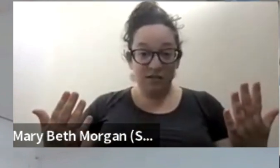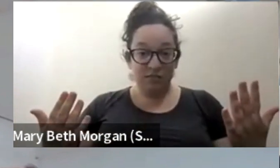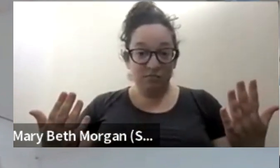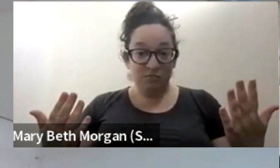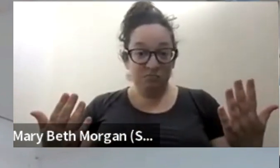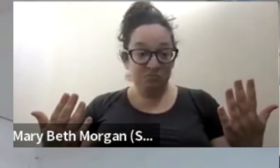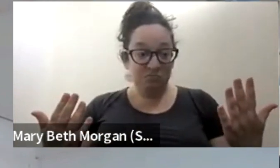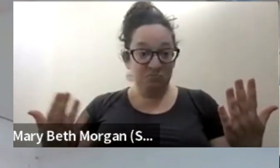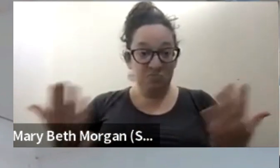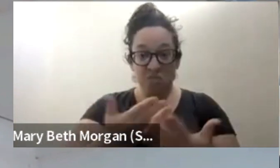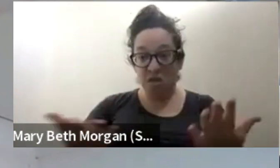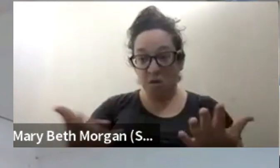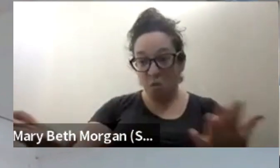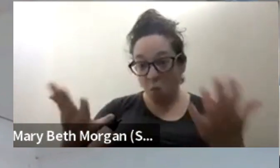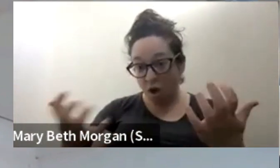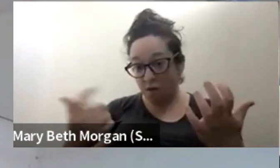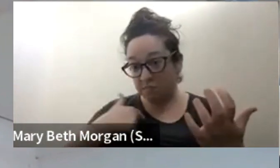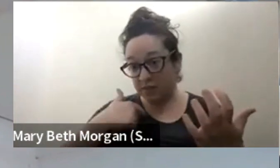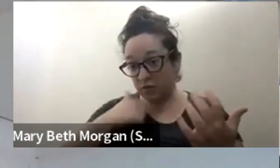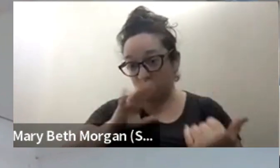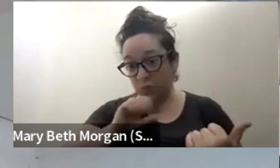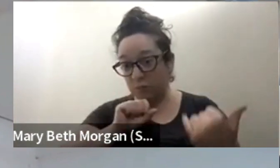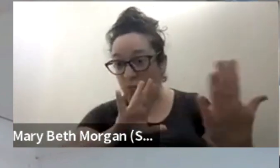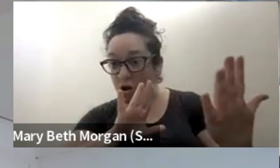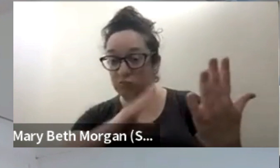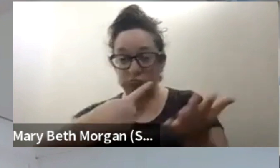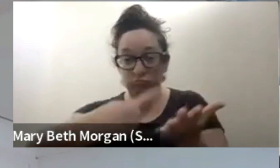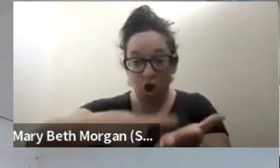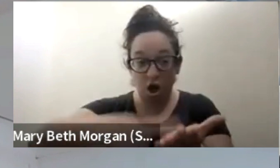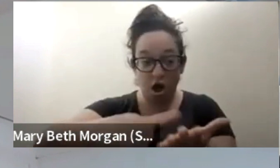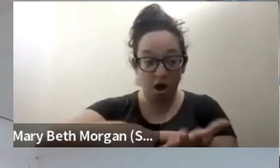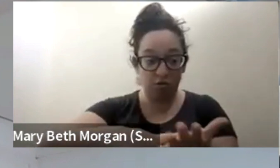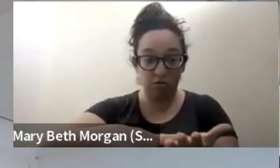anything that they want me to tackle or want us to talk about?